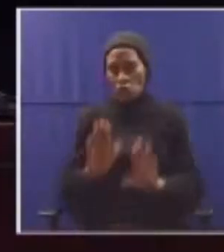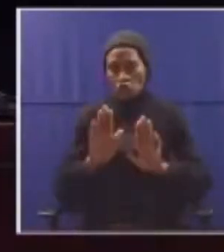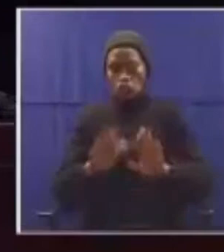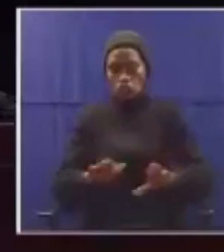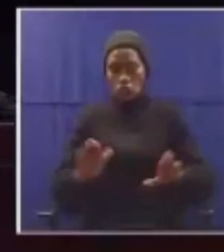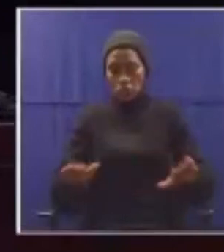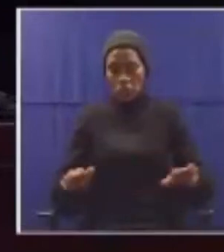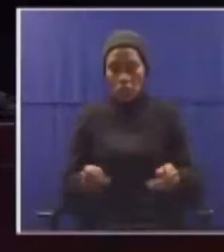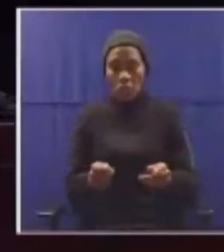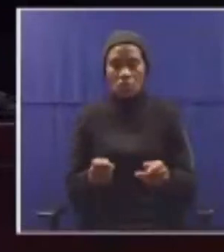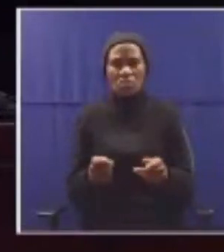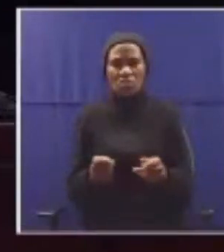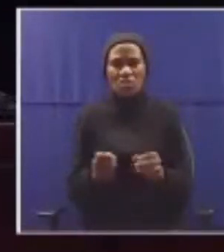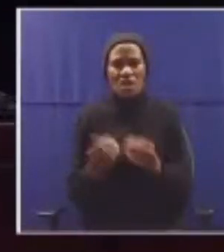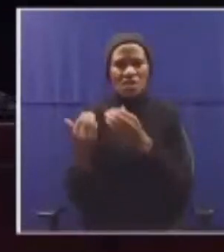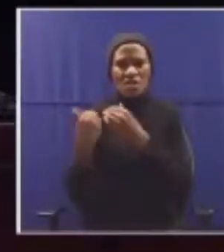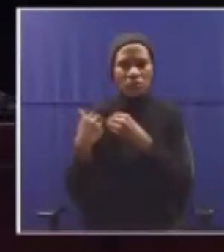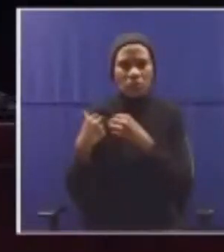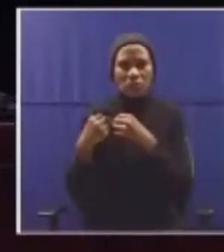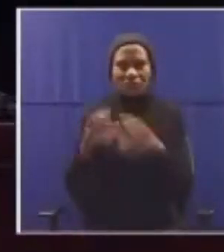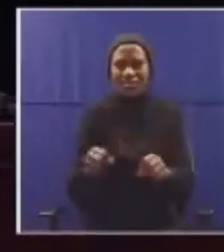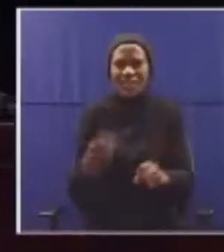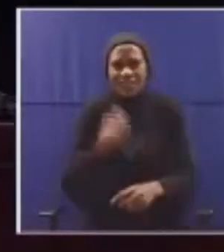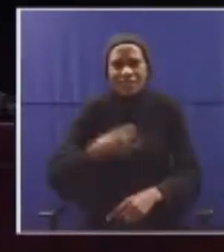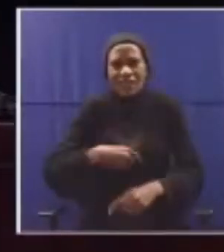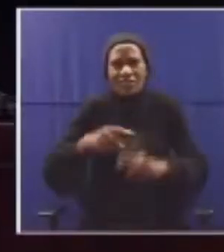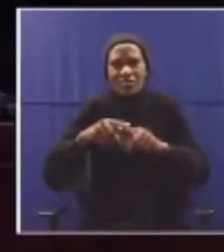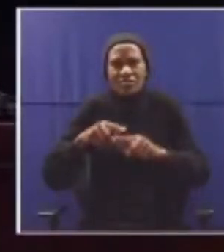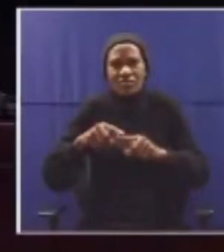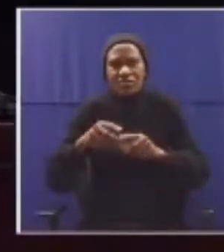child-headed families sometimes comes as a result of